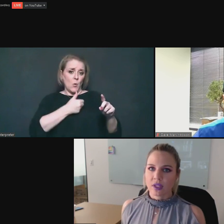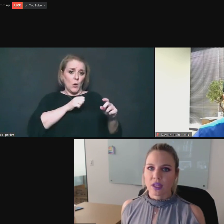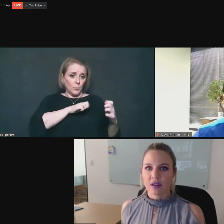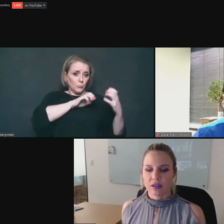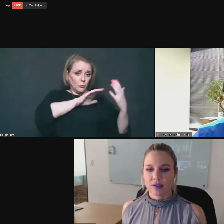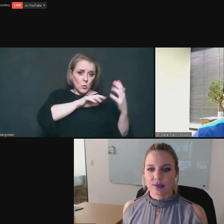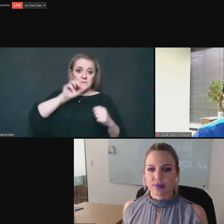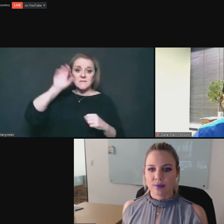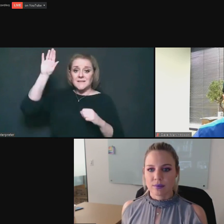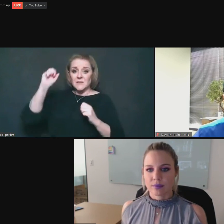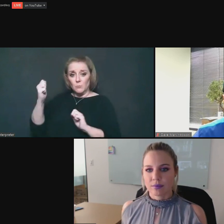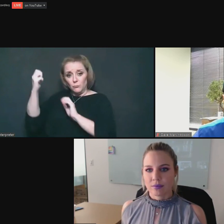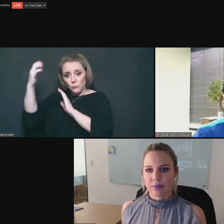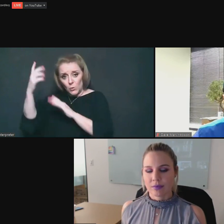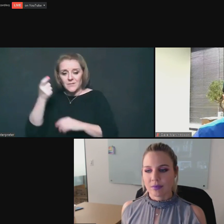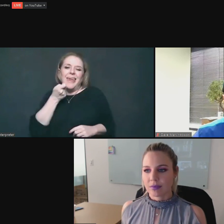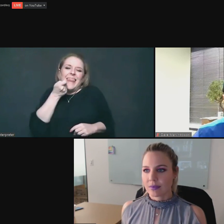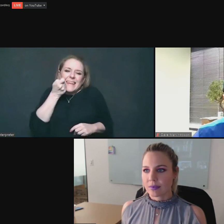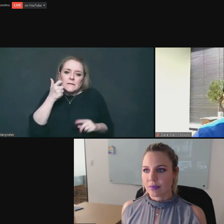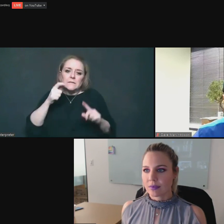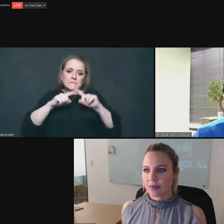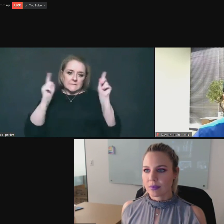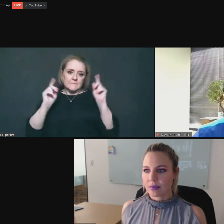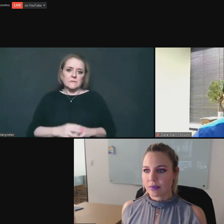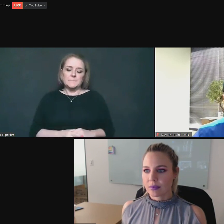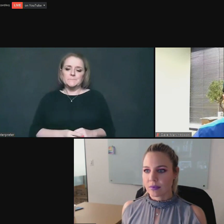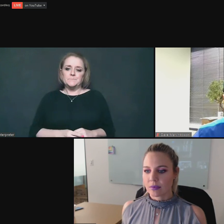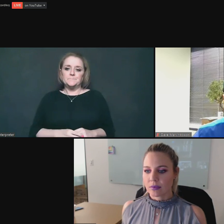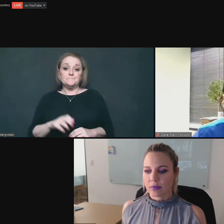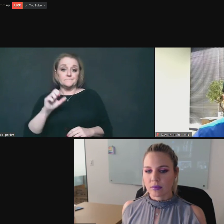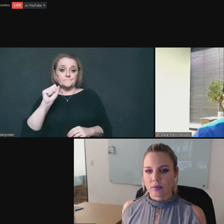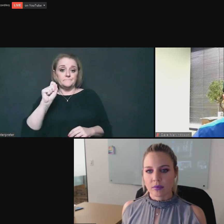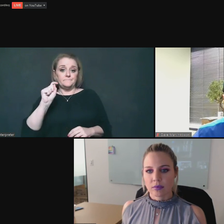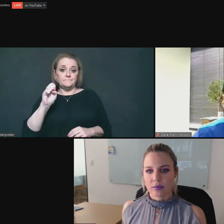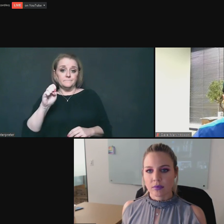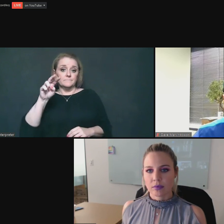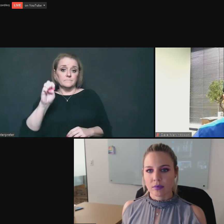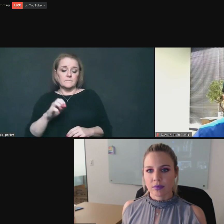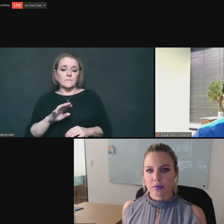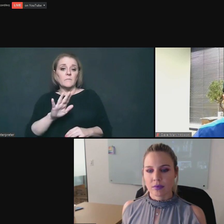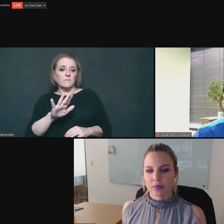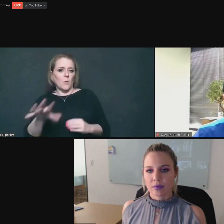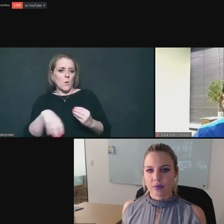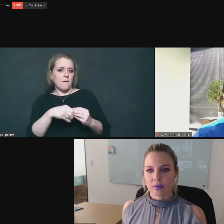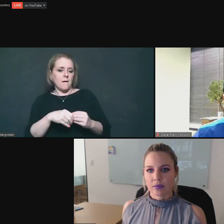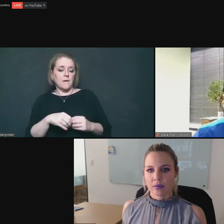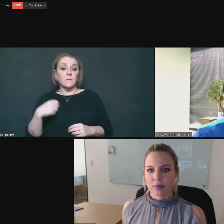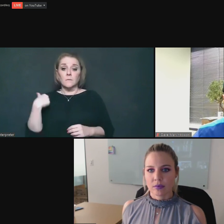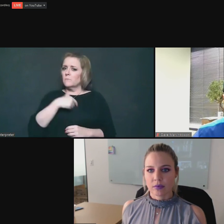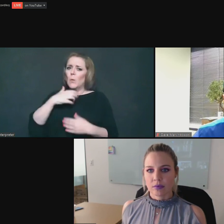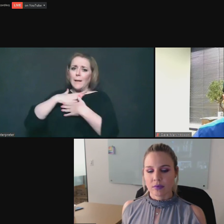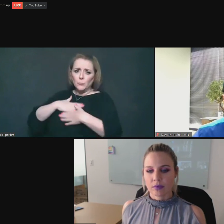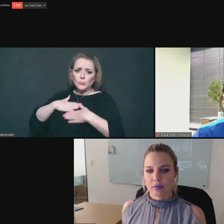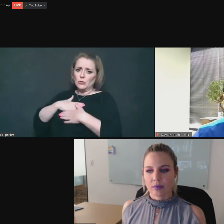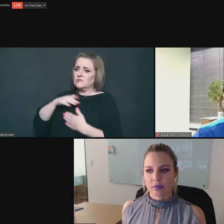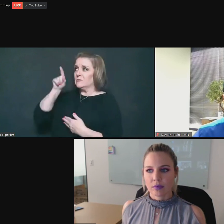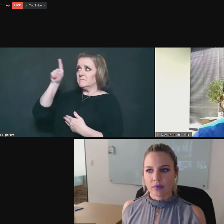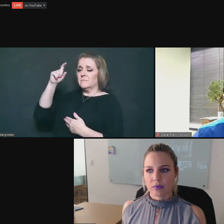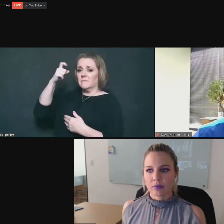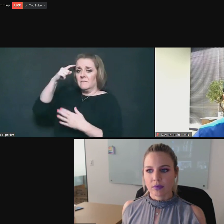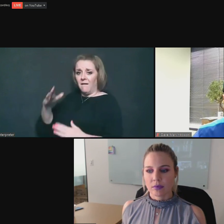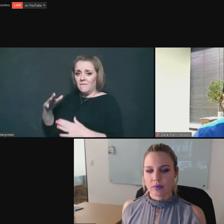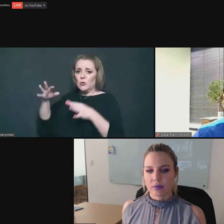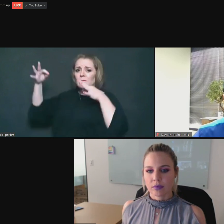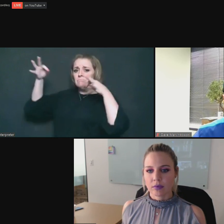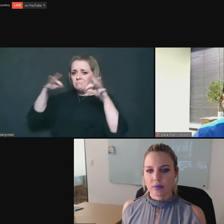Yeah, I would add that we appreciate the governor clarifying some things.